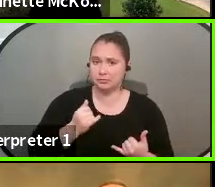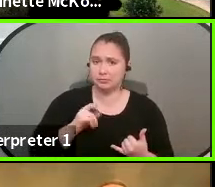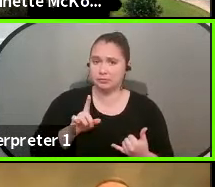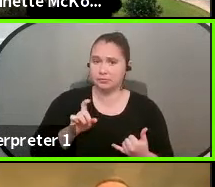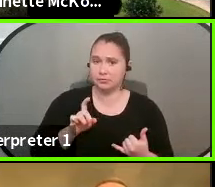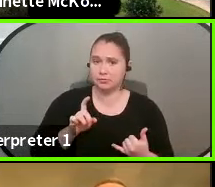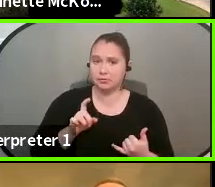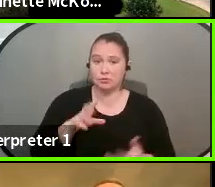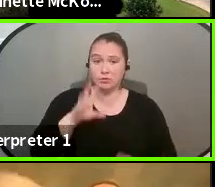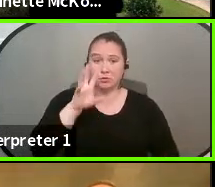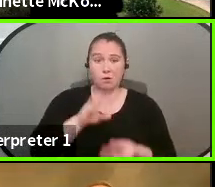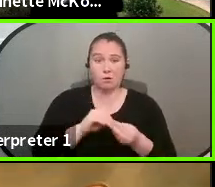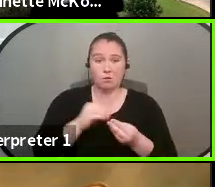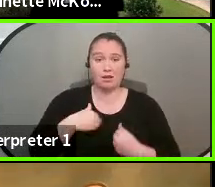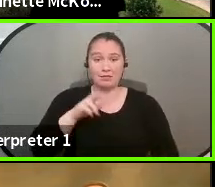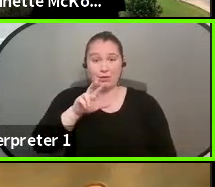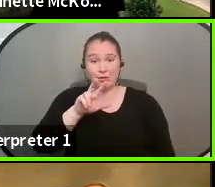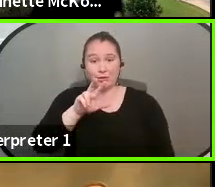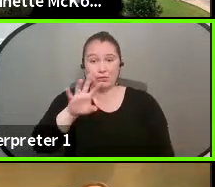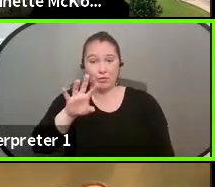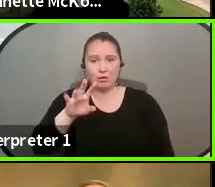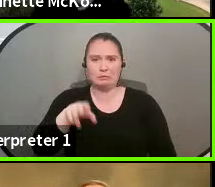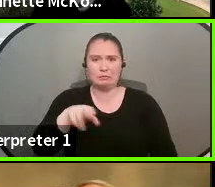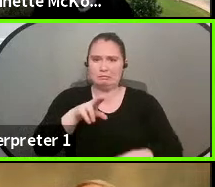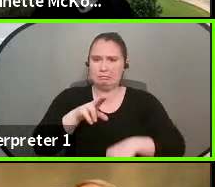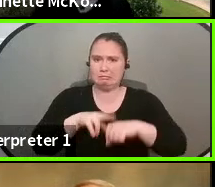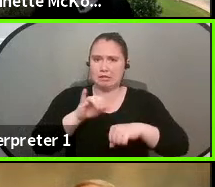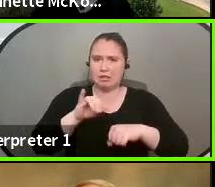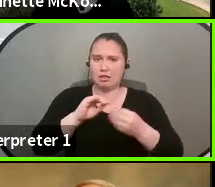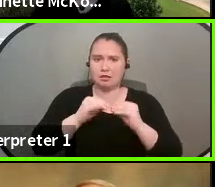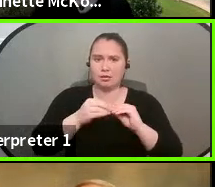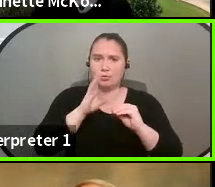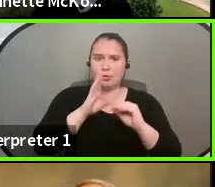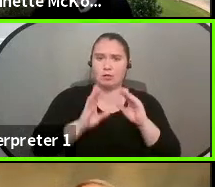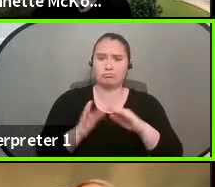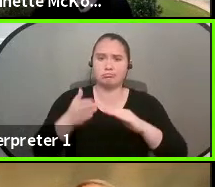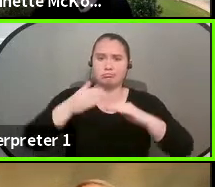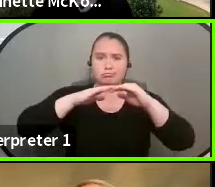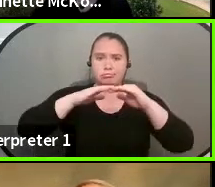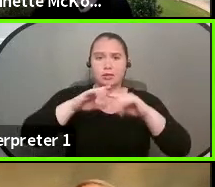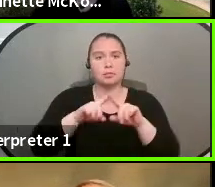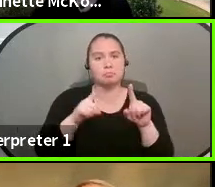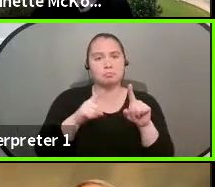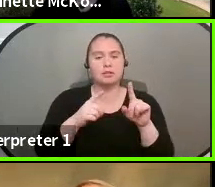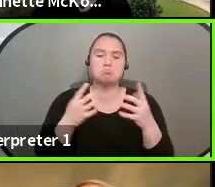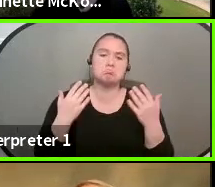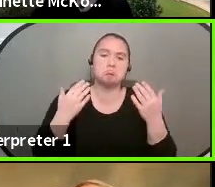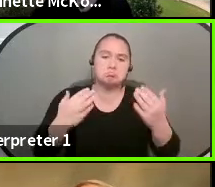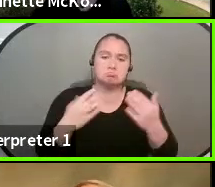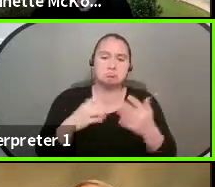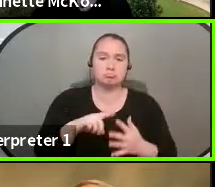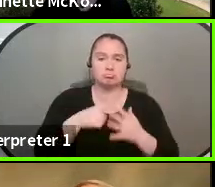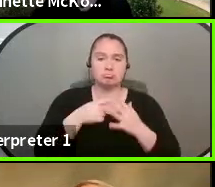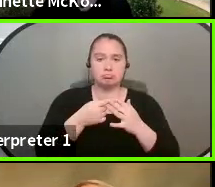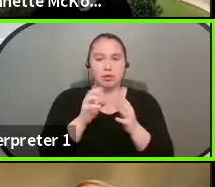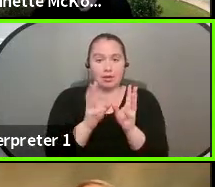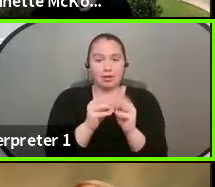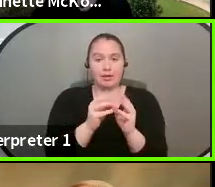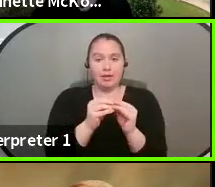We only have 34. Usually that number grows, but I say we go ahead and start.